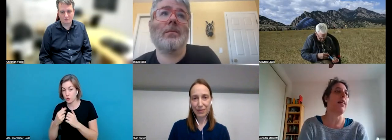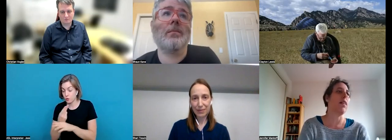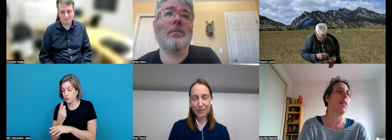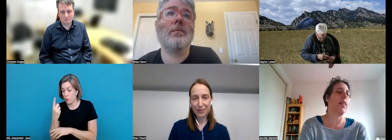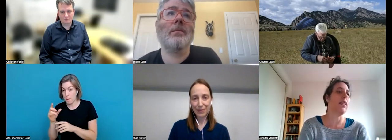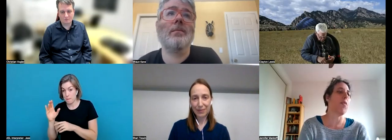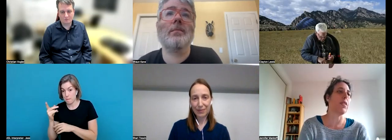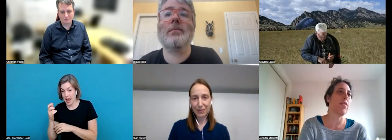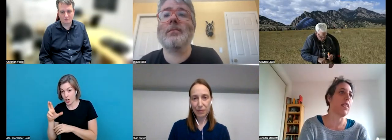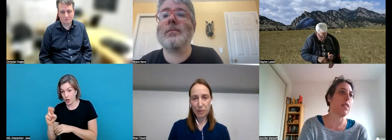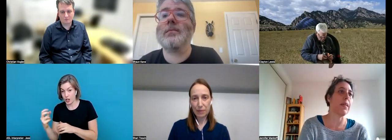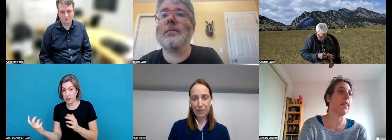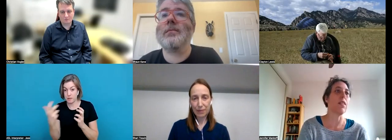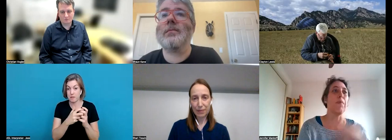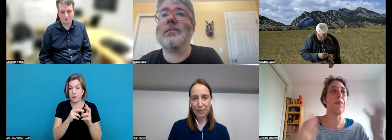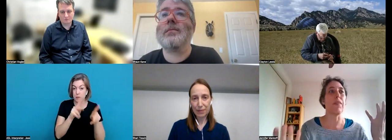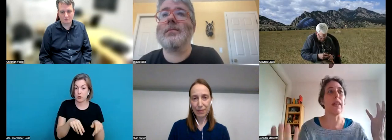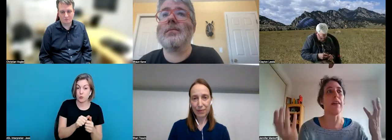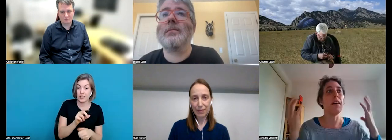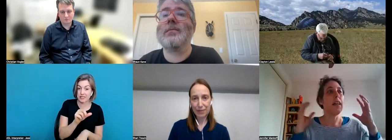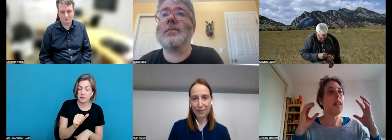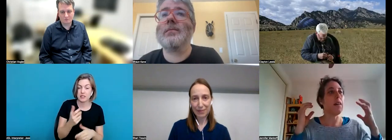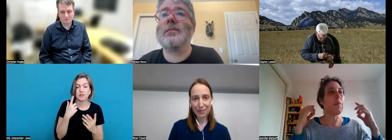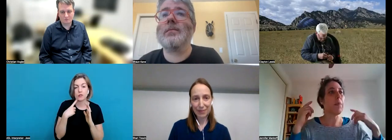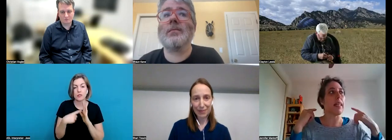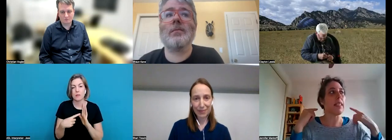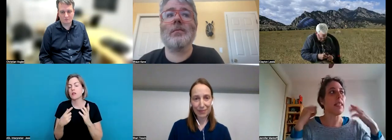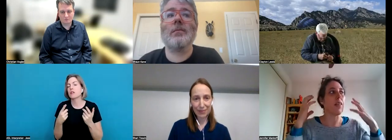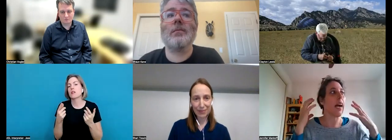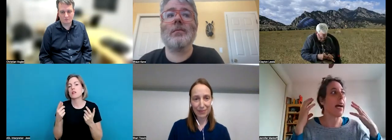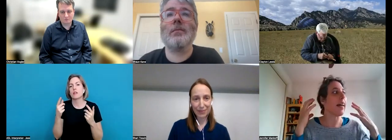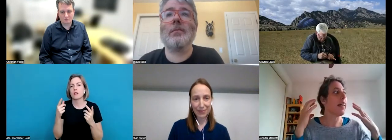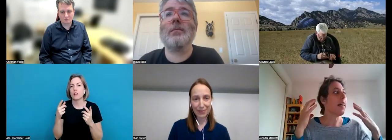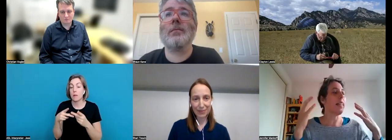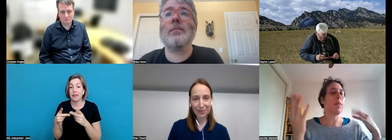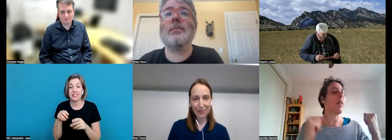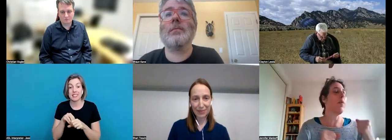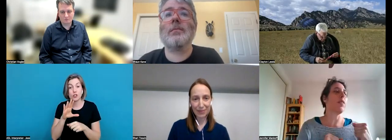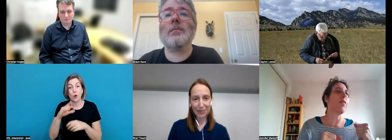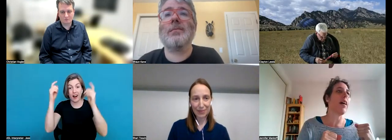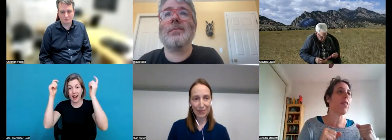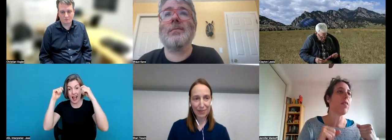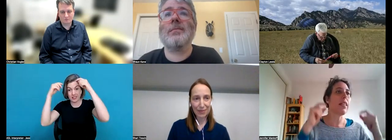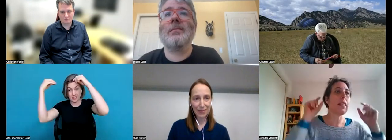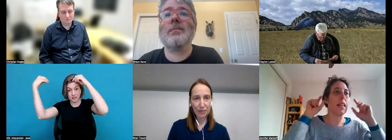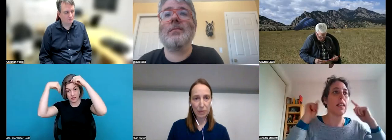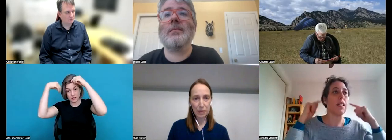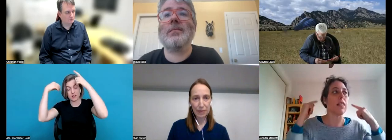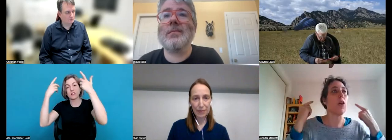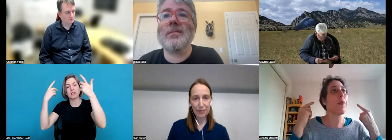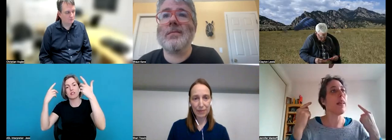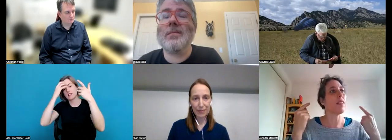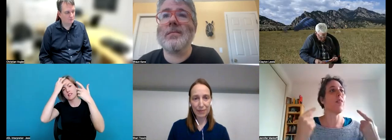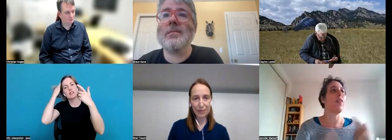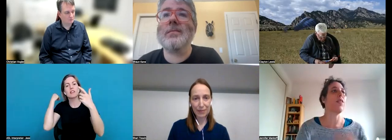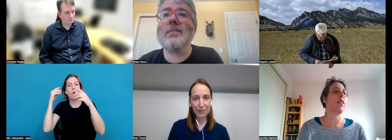to meet the needs of a person with a disability. So maybe you want to have a place in your hat, as somebody who posted on Ravelry did, that is